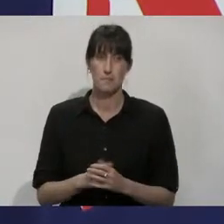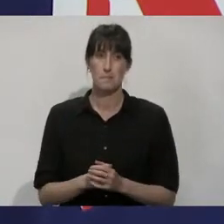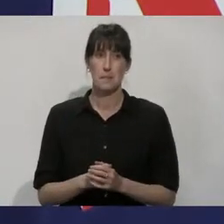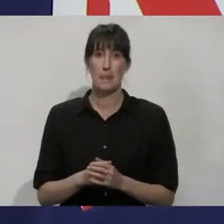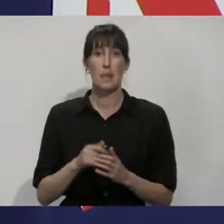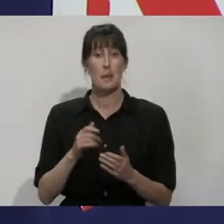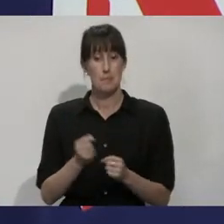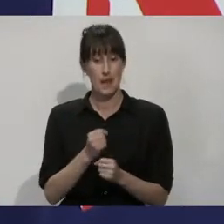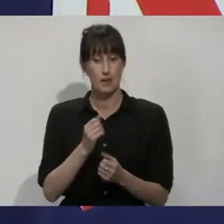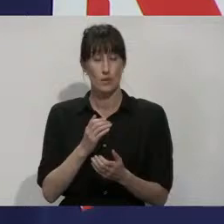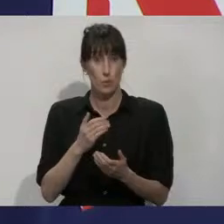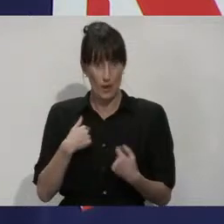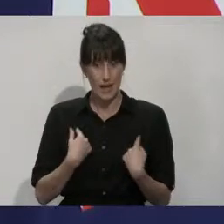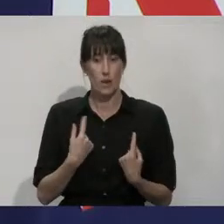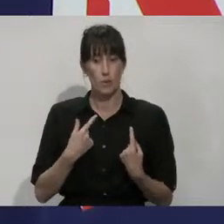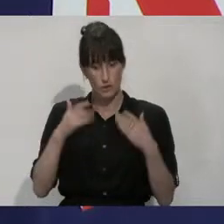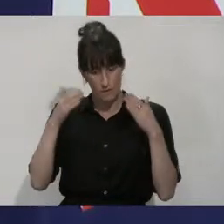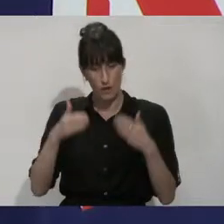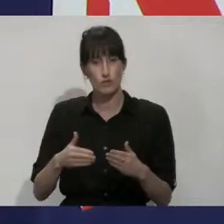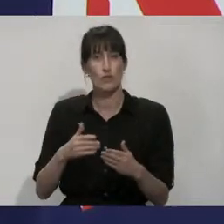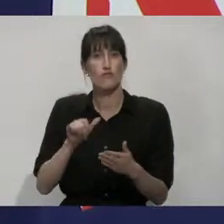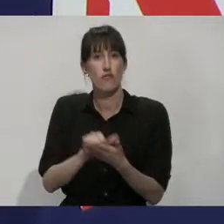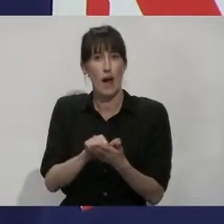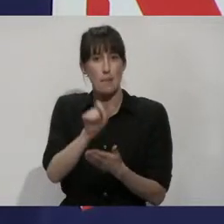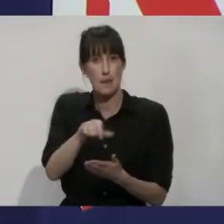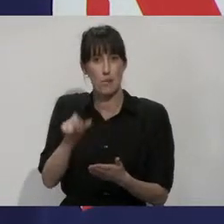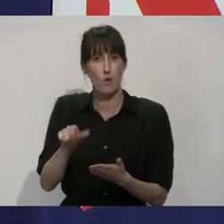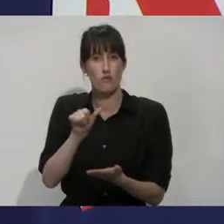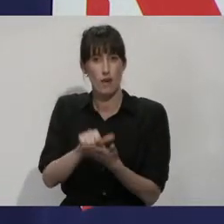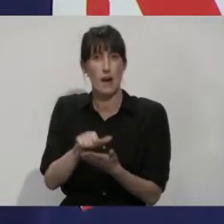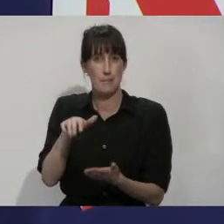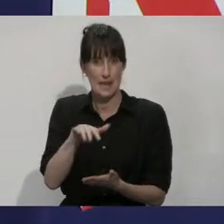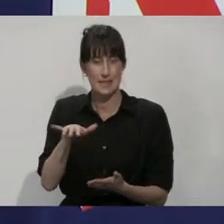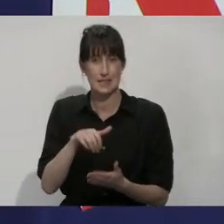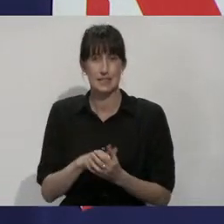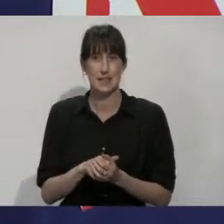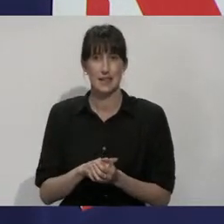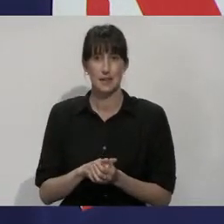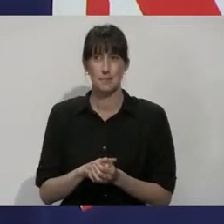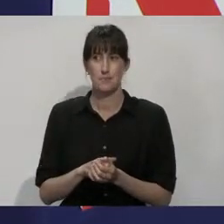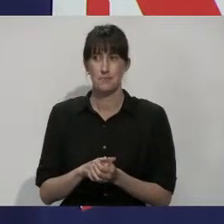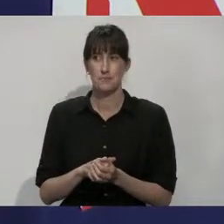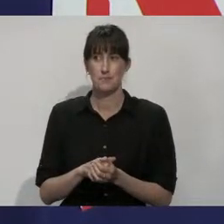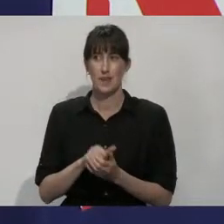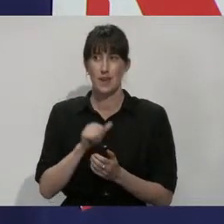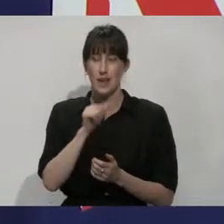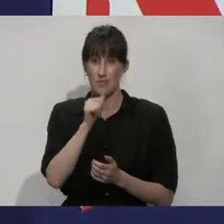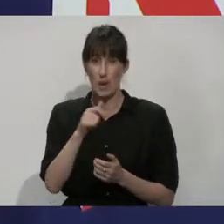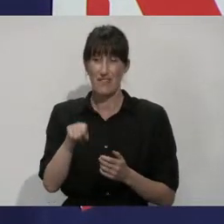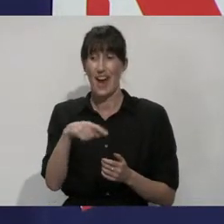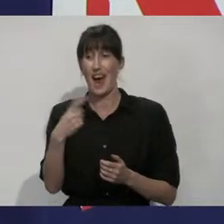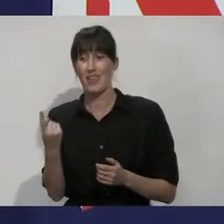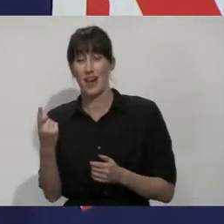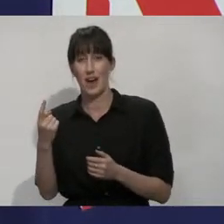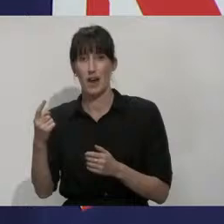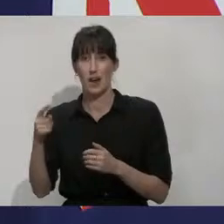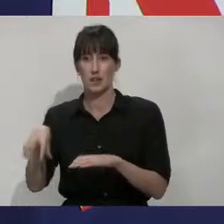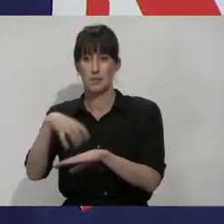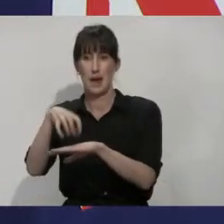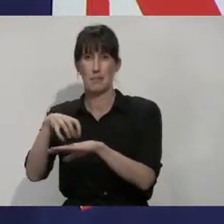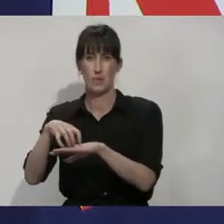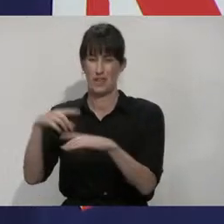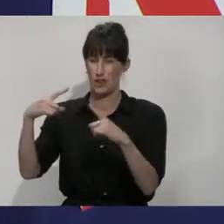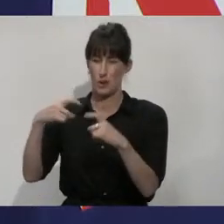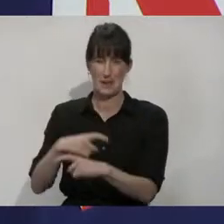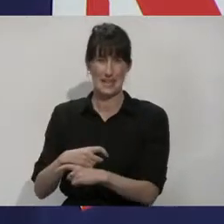they're in the middle of managing a very, very complex task isn't not necessarily going to get the best out of those people. And the additional